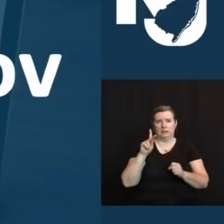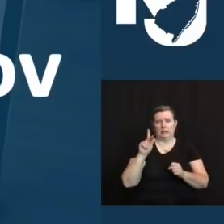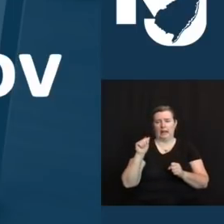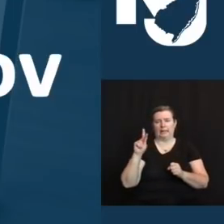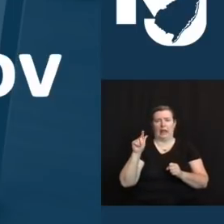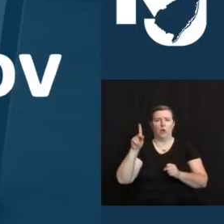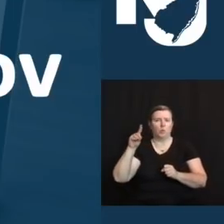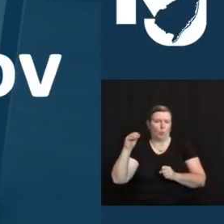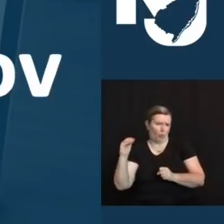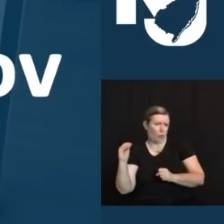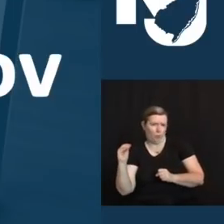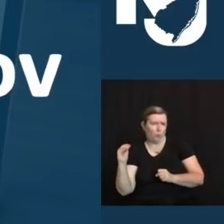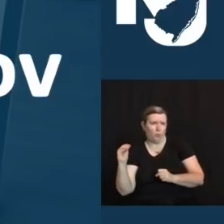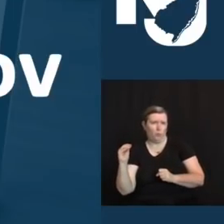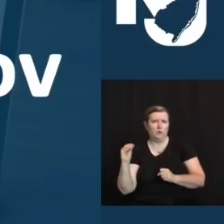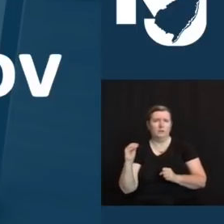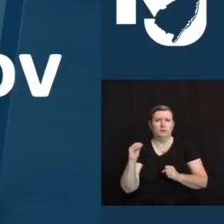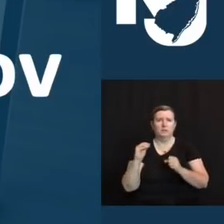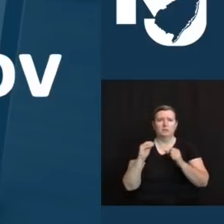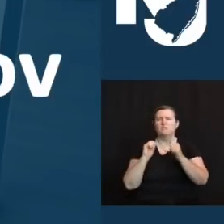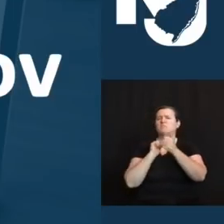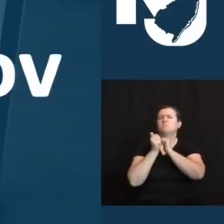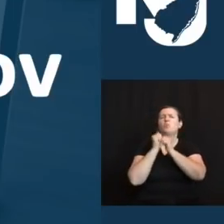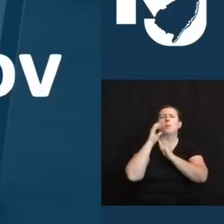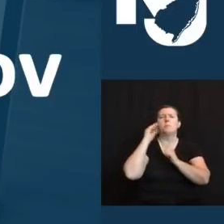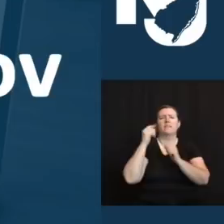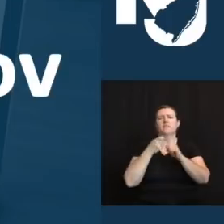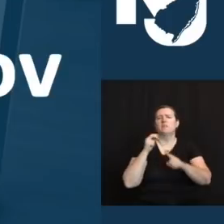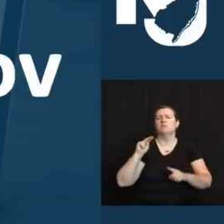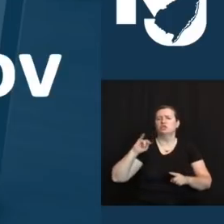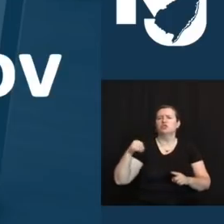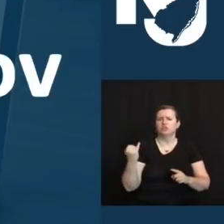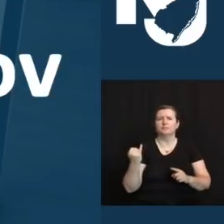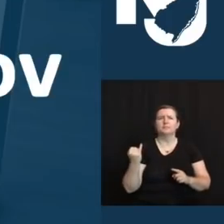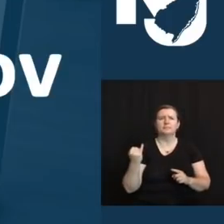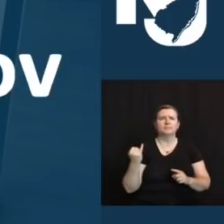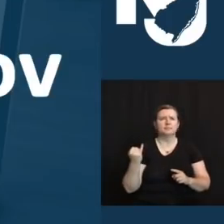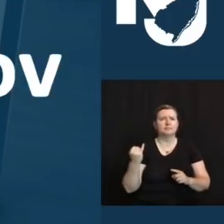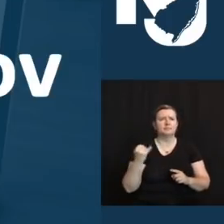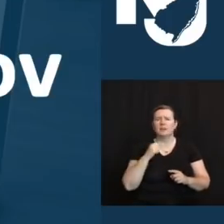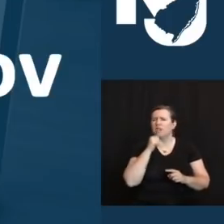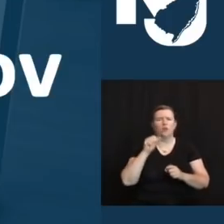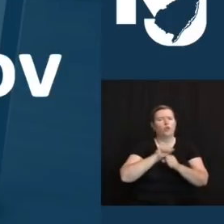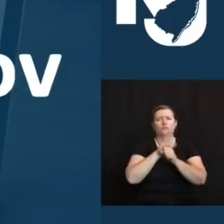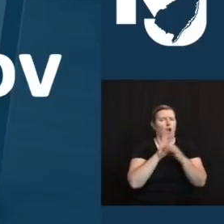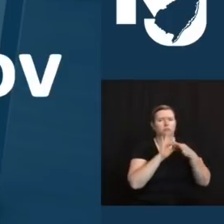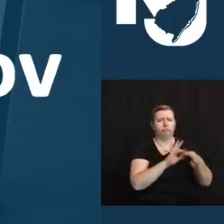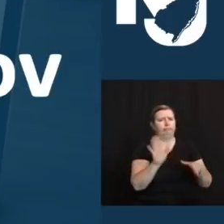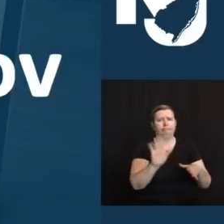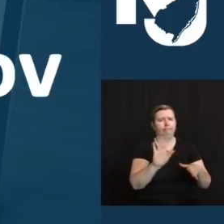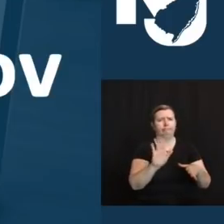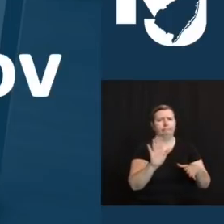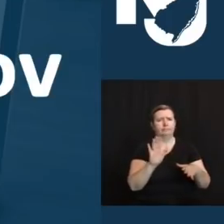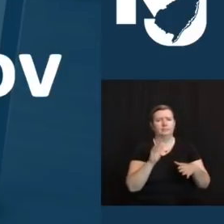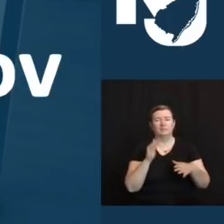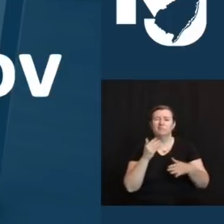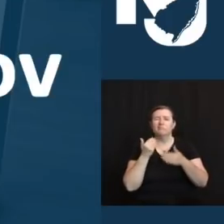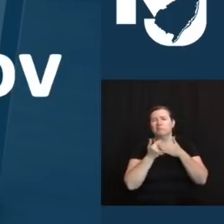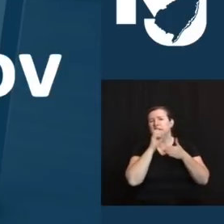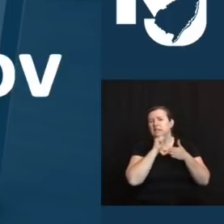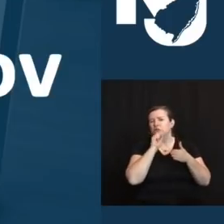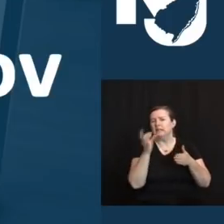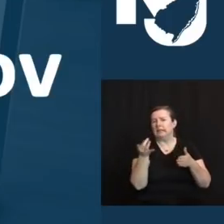is another sports hero from our New Jersey family, again, non-COVID, just shy of his 89th birthday, born in